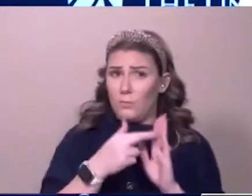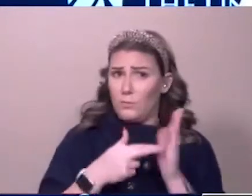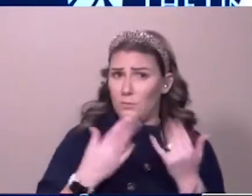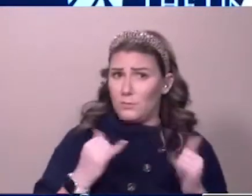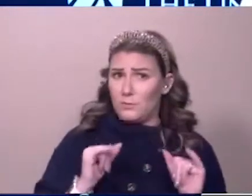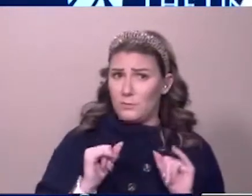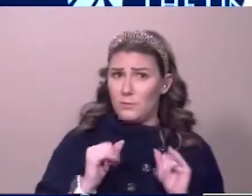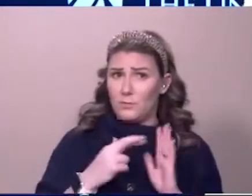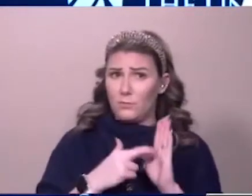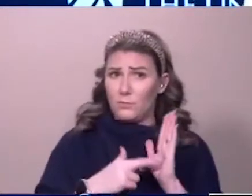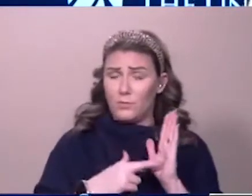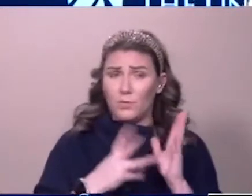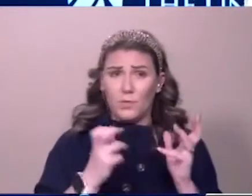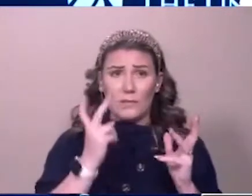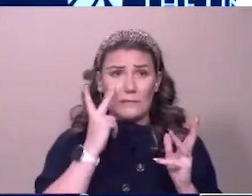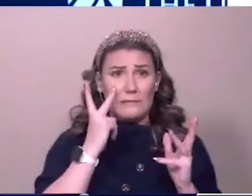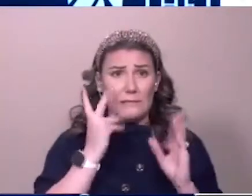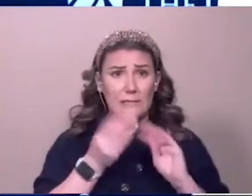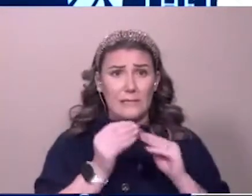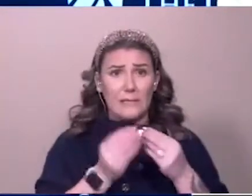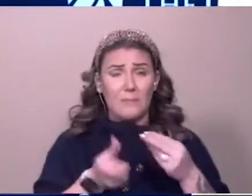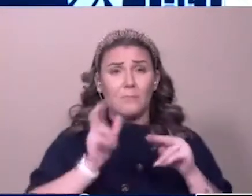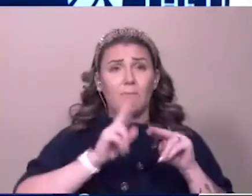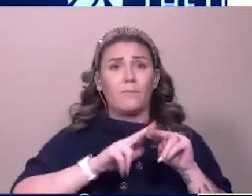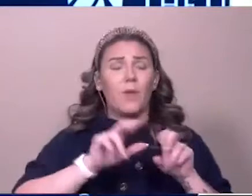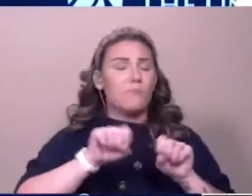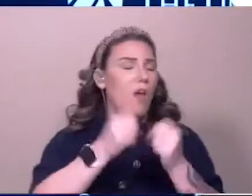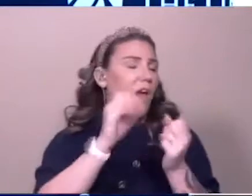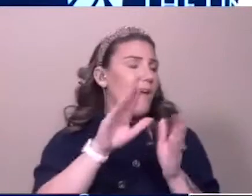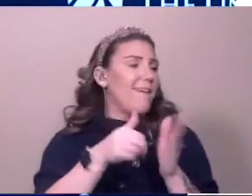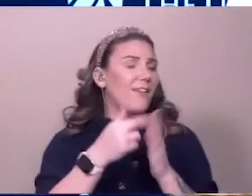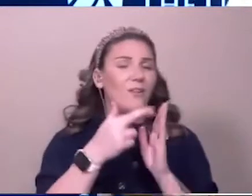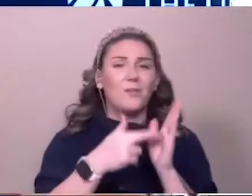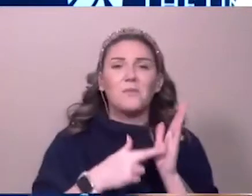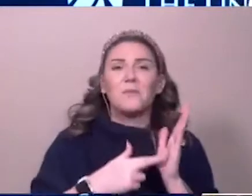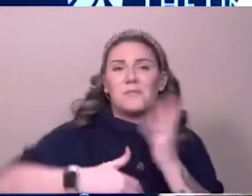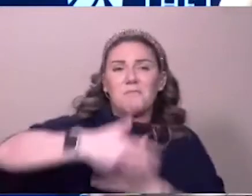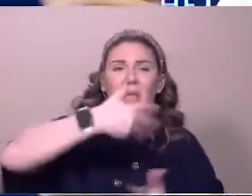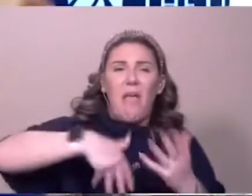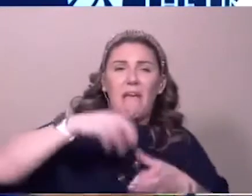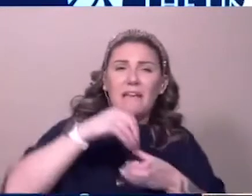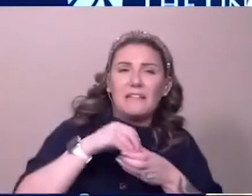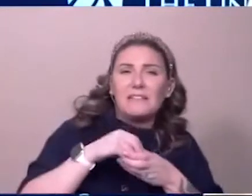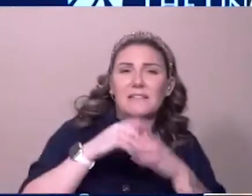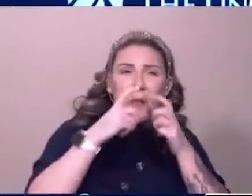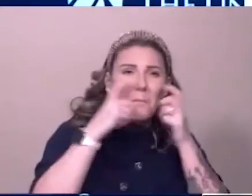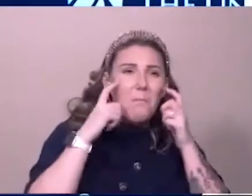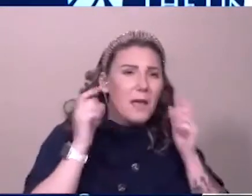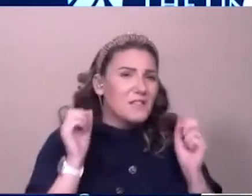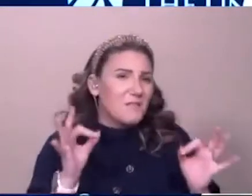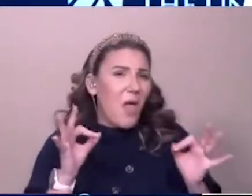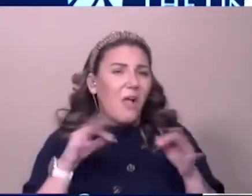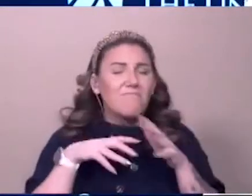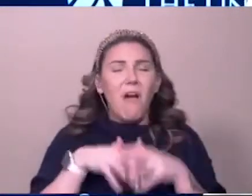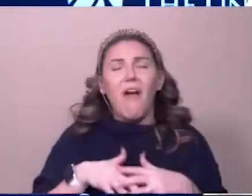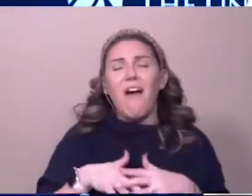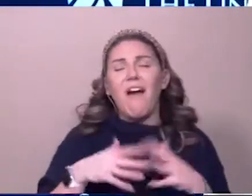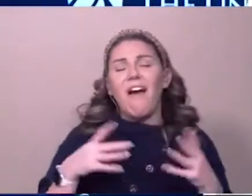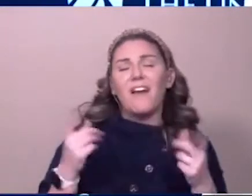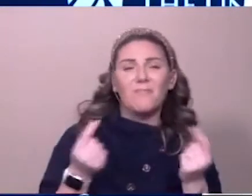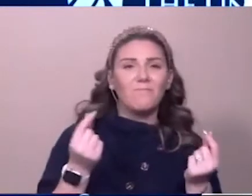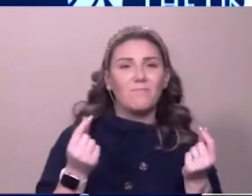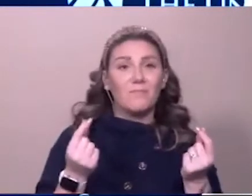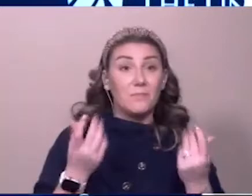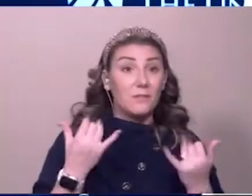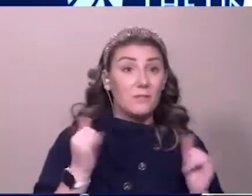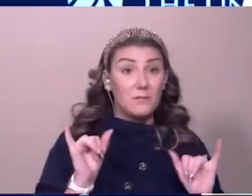And if you want to see the numbers rise, break all the rules, get into crowds, indoors, take your masks off and party, because there's still